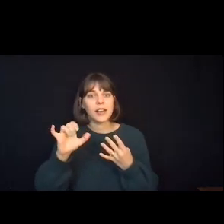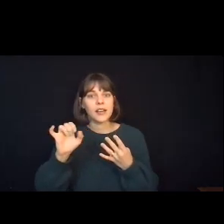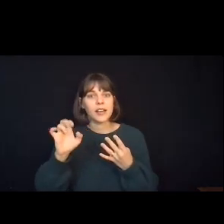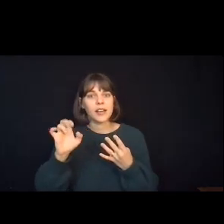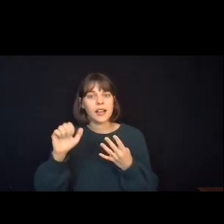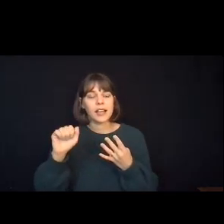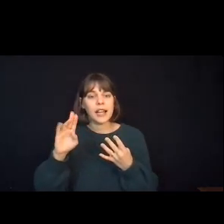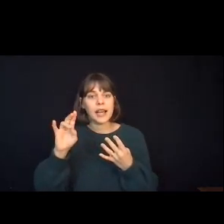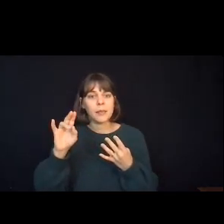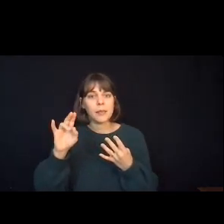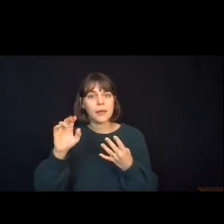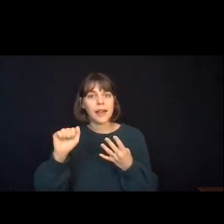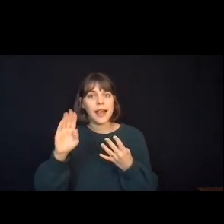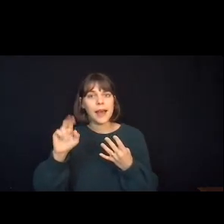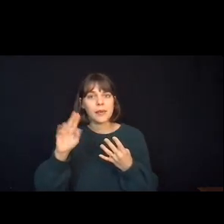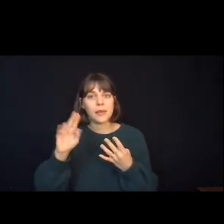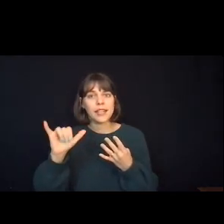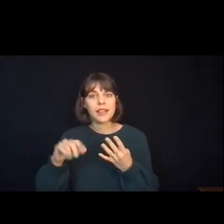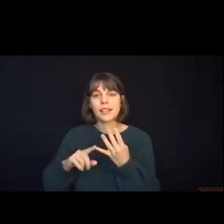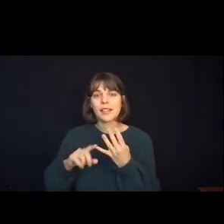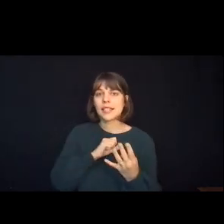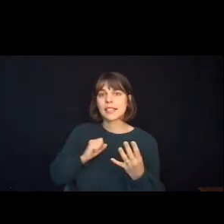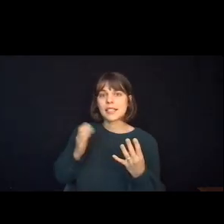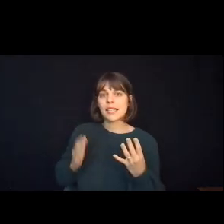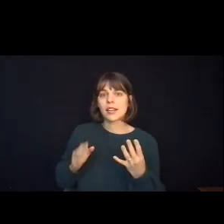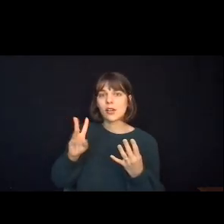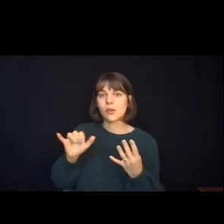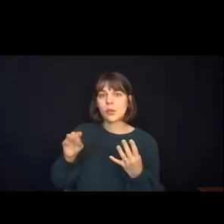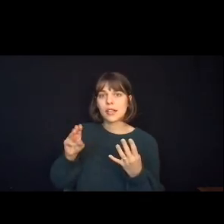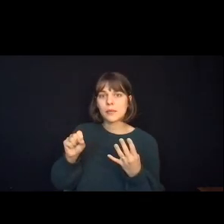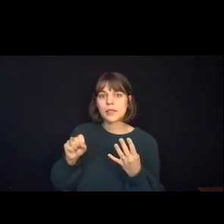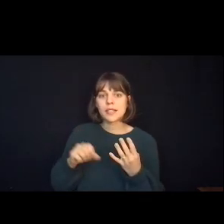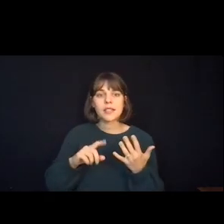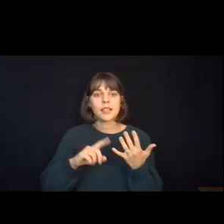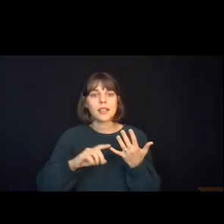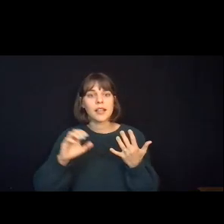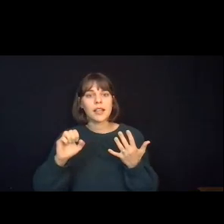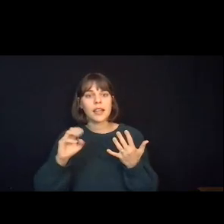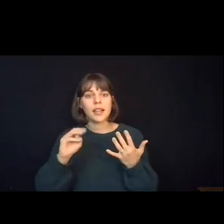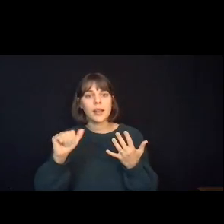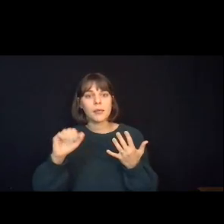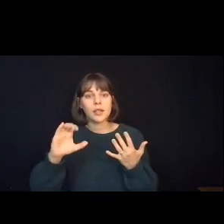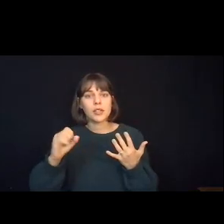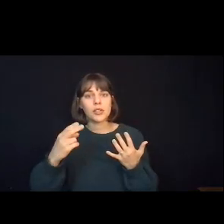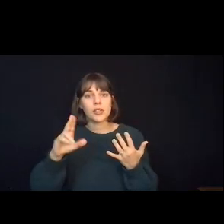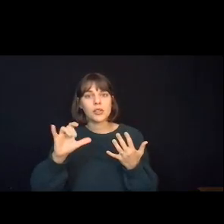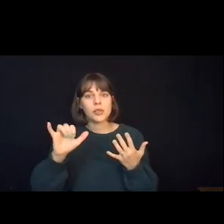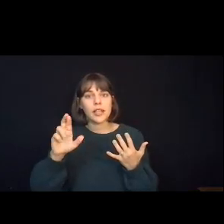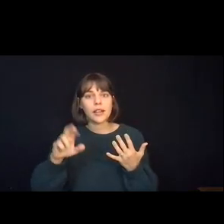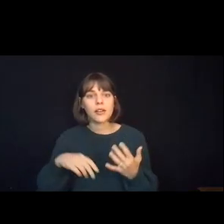Senator Williams. Emma Schuker. Jen Liptak.